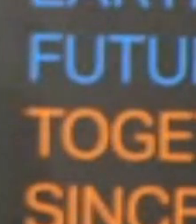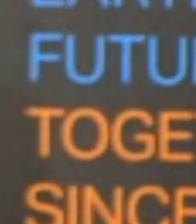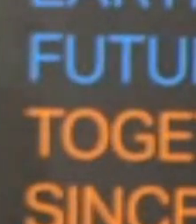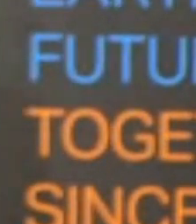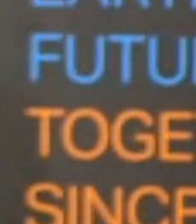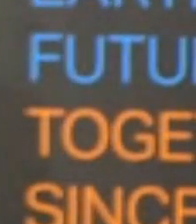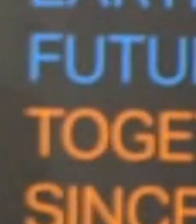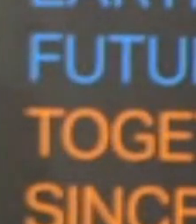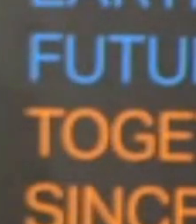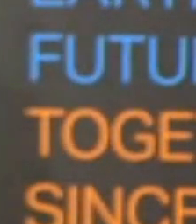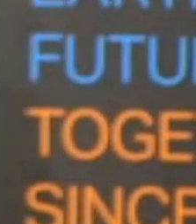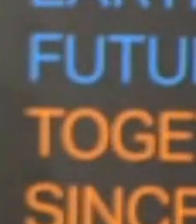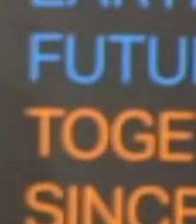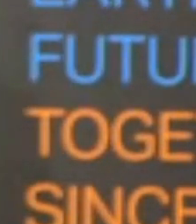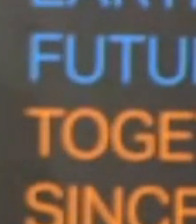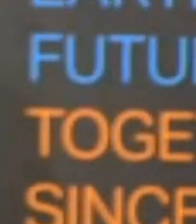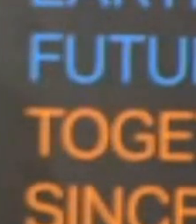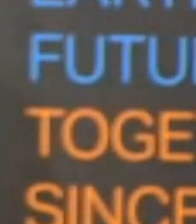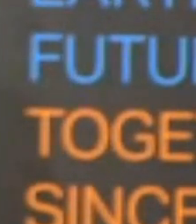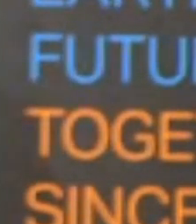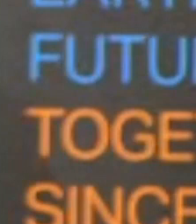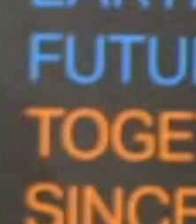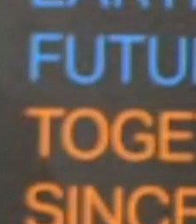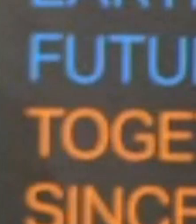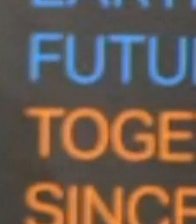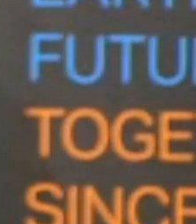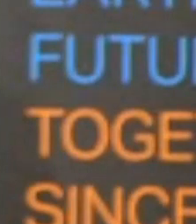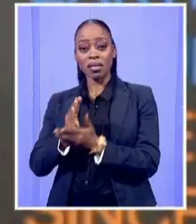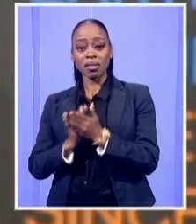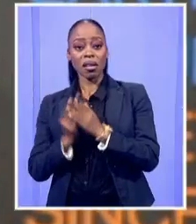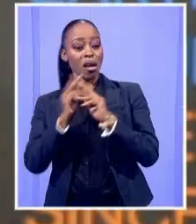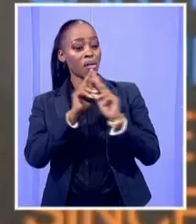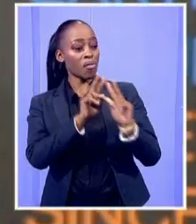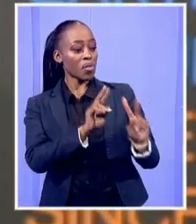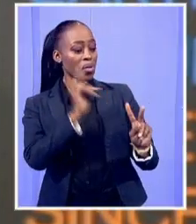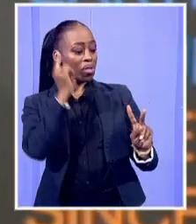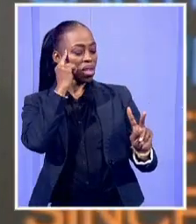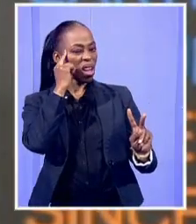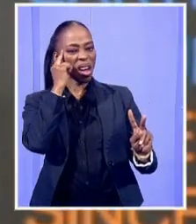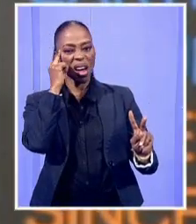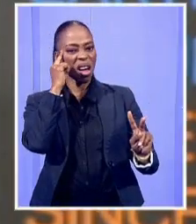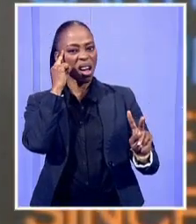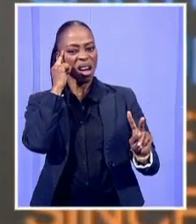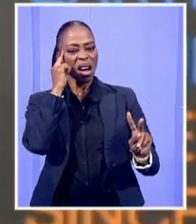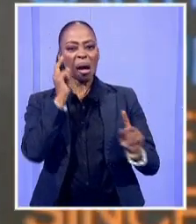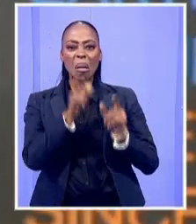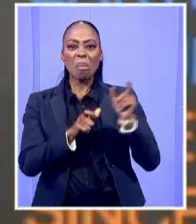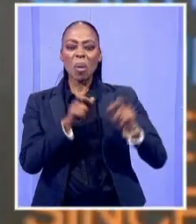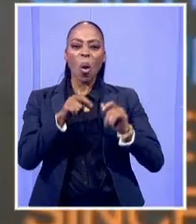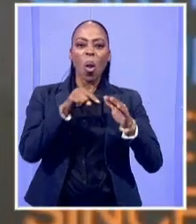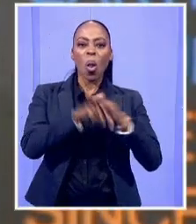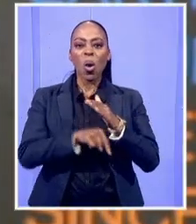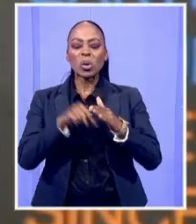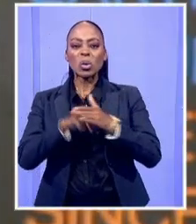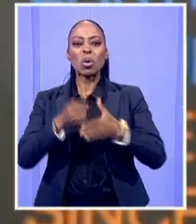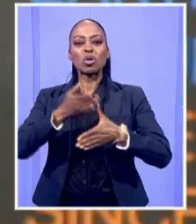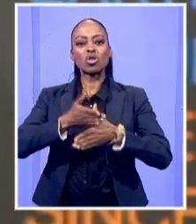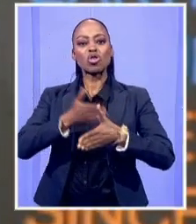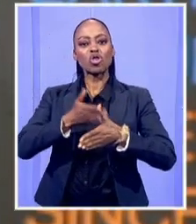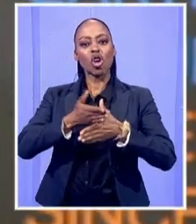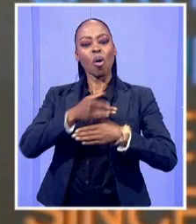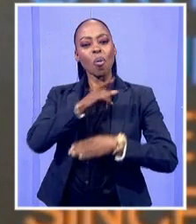industry. Now, contrary to the view that mechanization will result in significant job losses in the mining